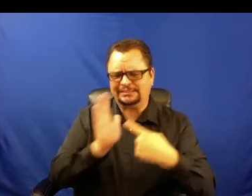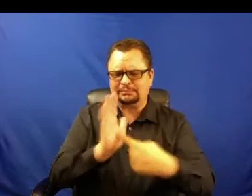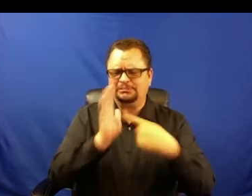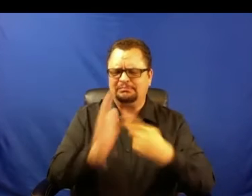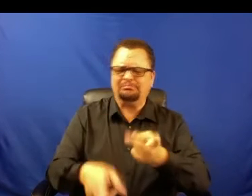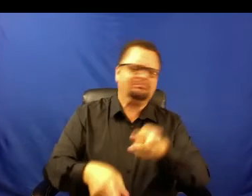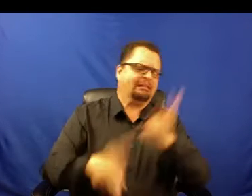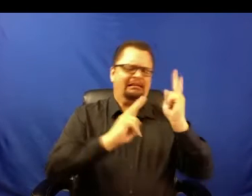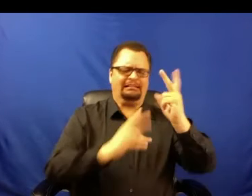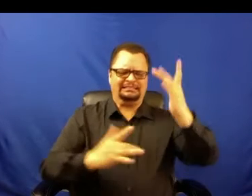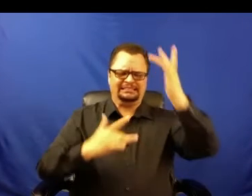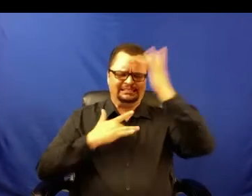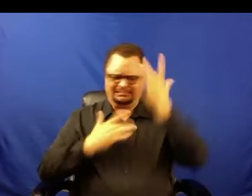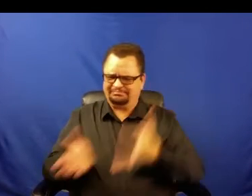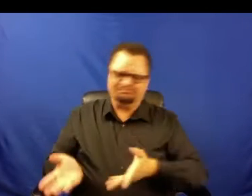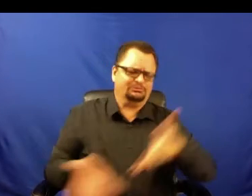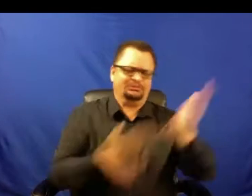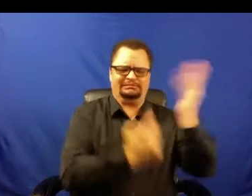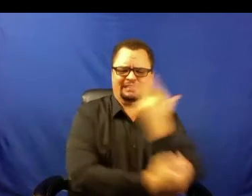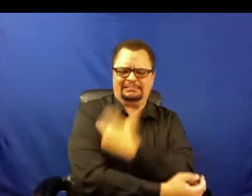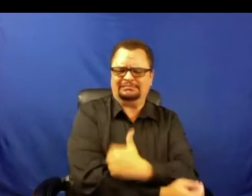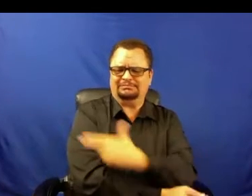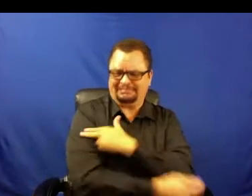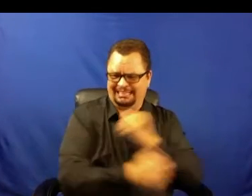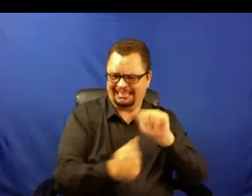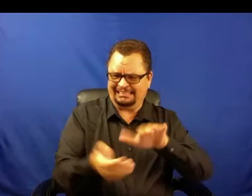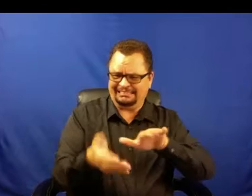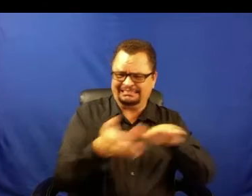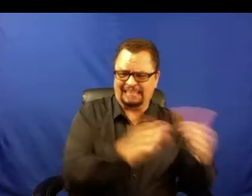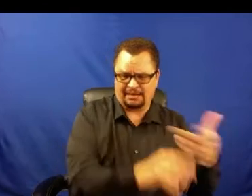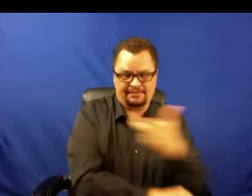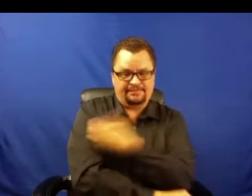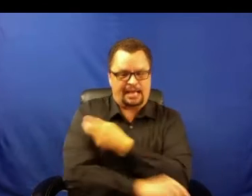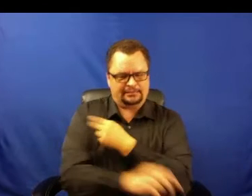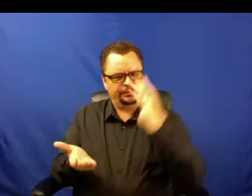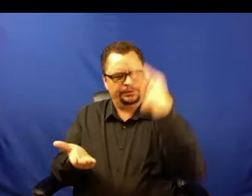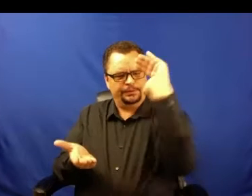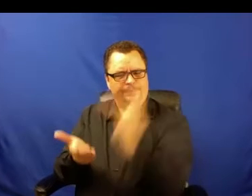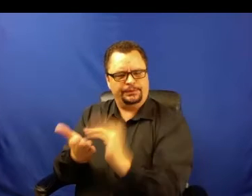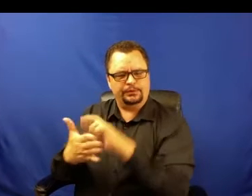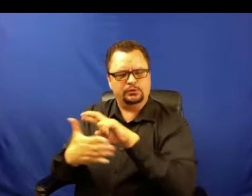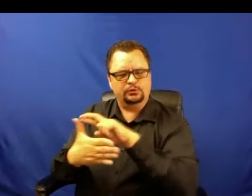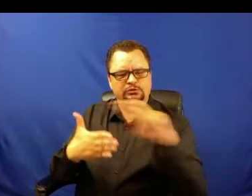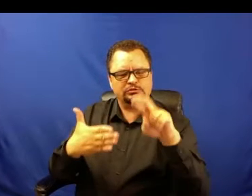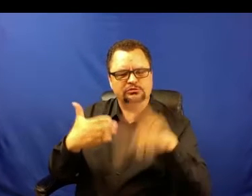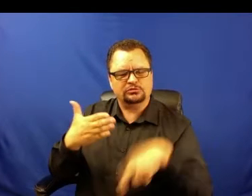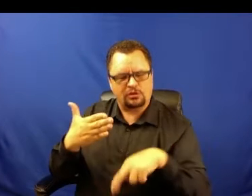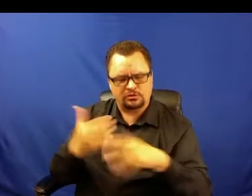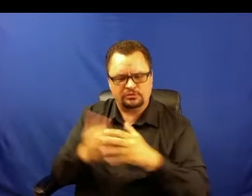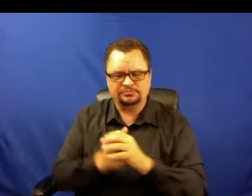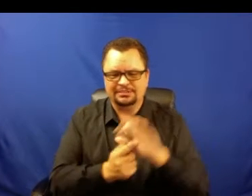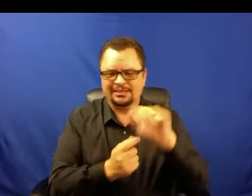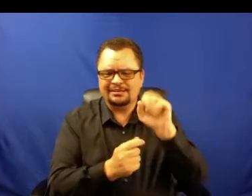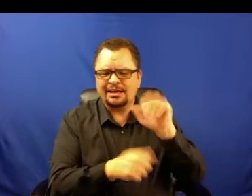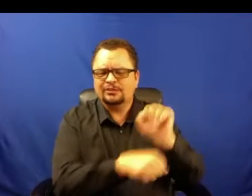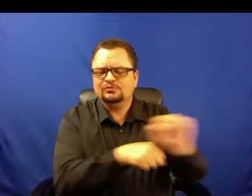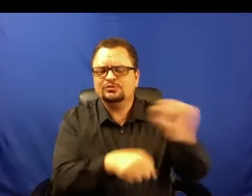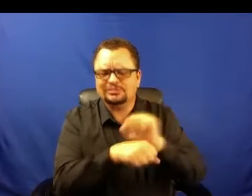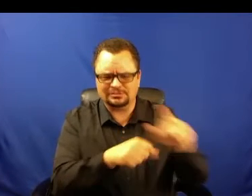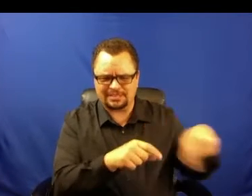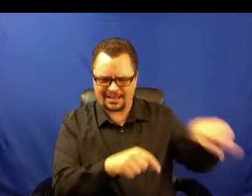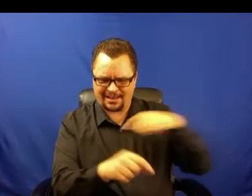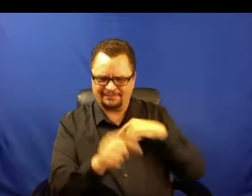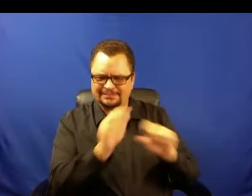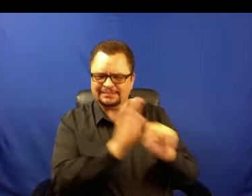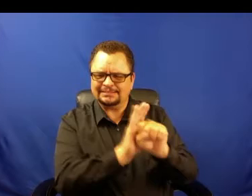common for our cases to report to work or school with symptoms. And so that's something that we continue to really work with our